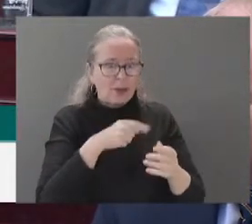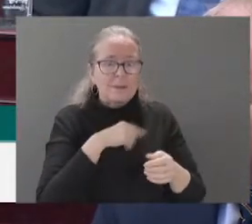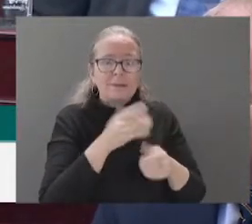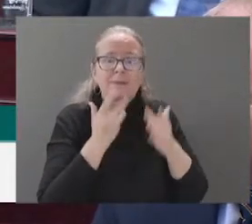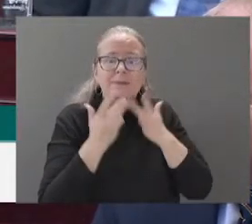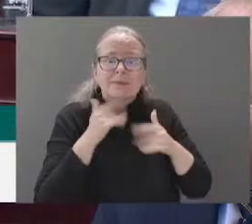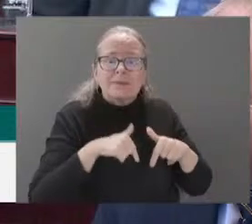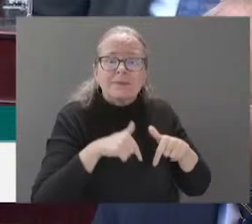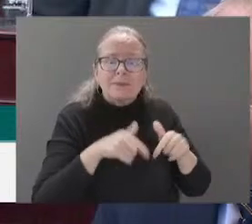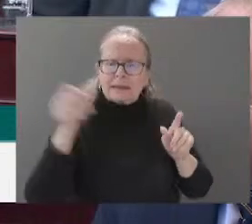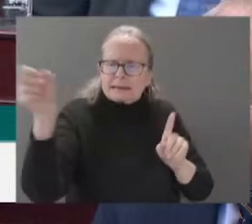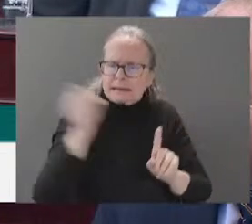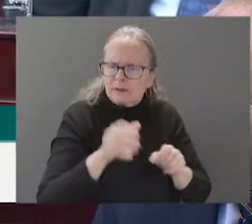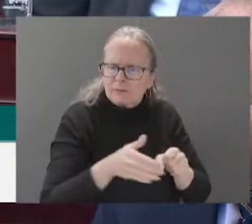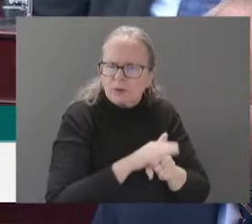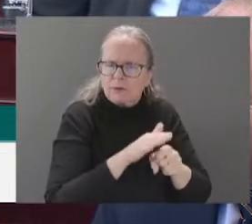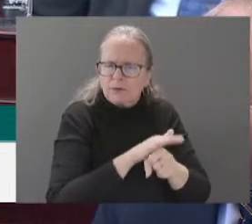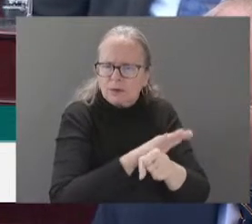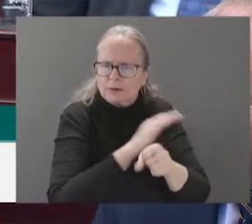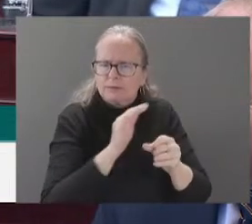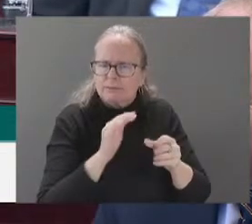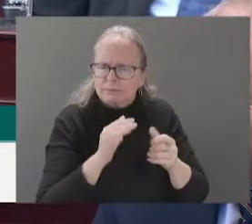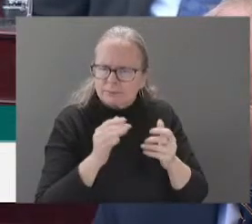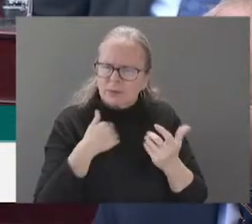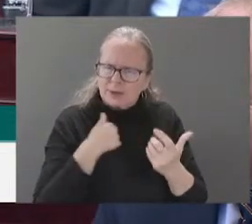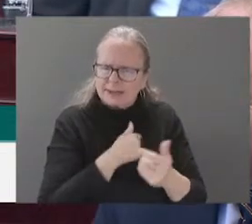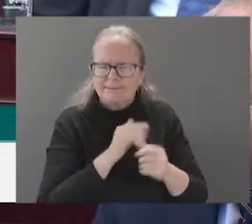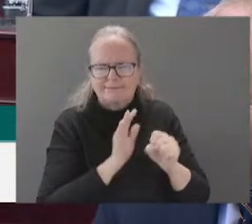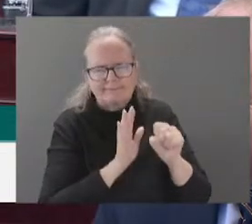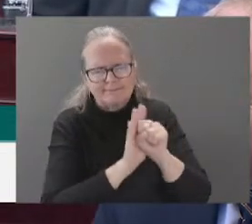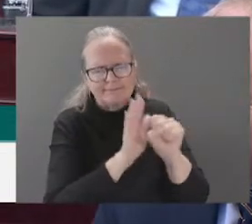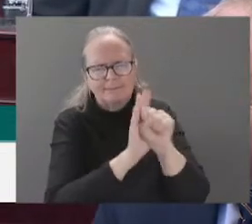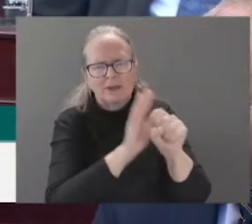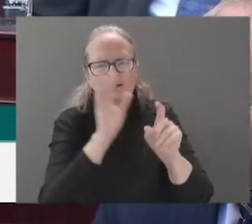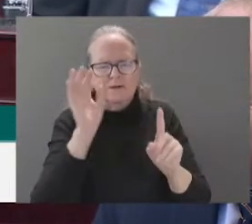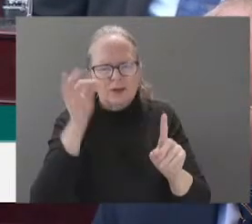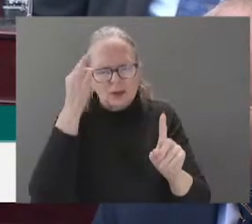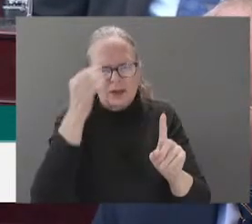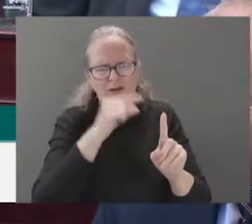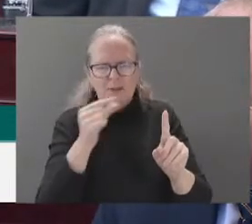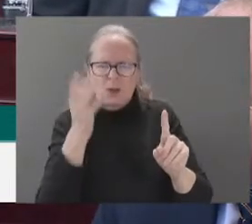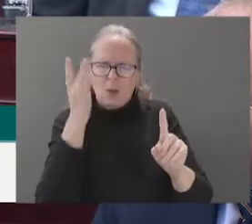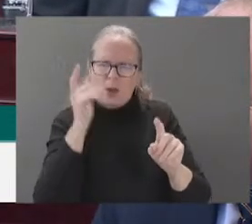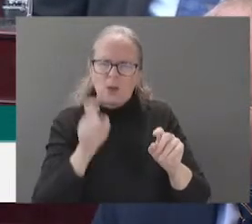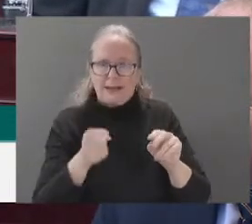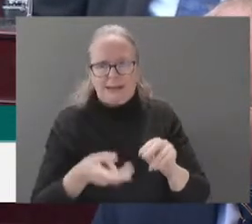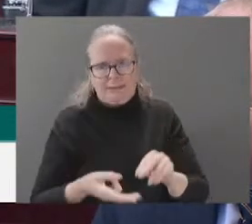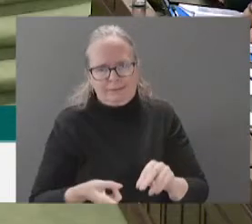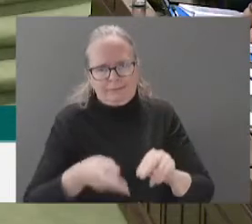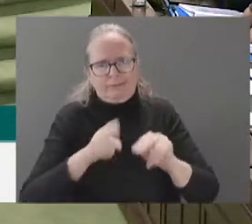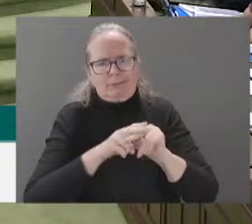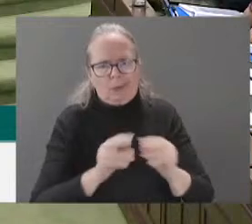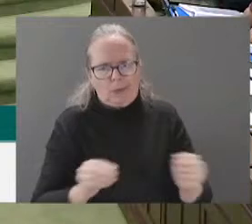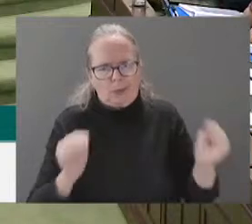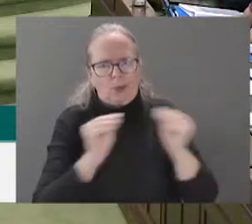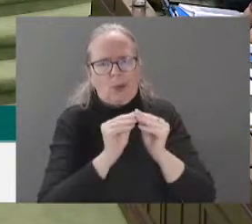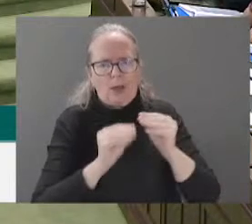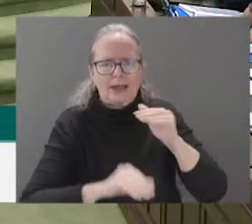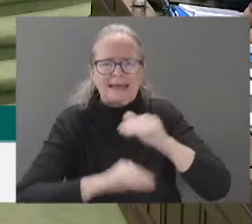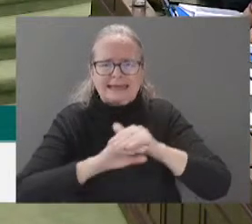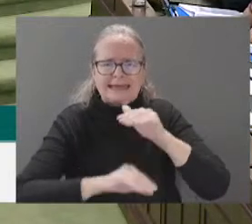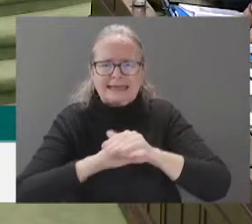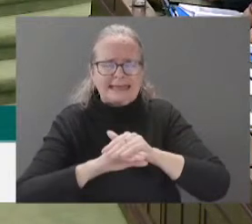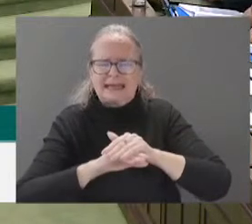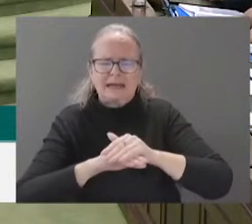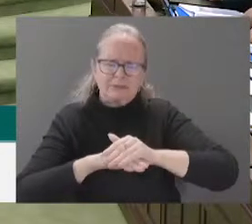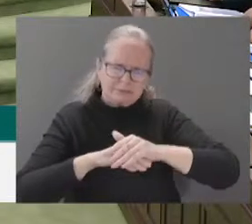nomination increase as Alberta Remains the land of opportunity for many in this proce order order order